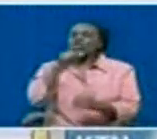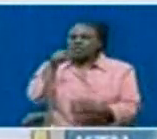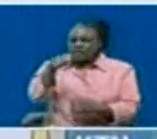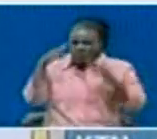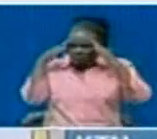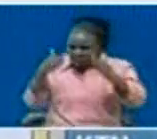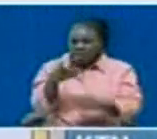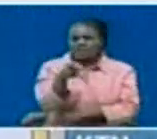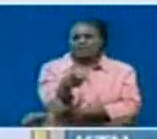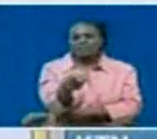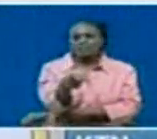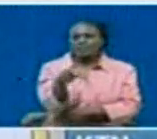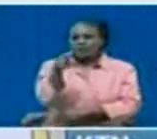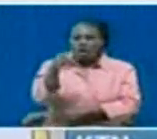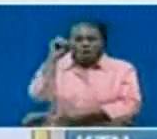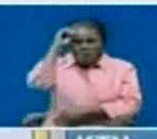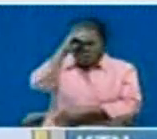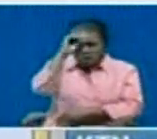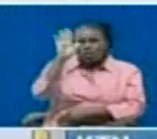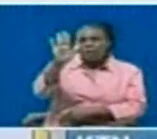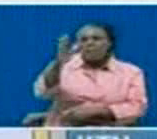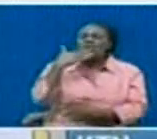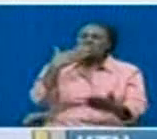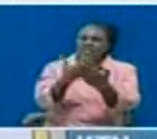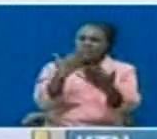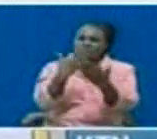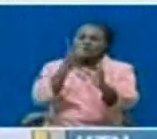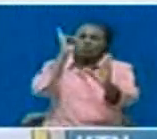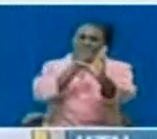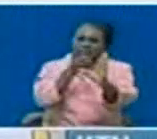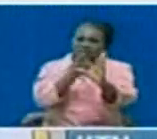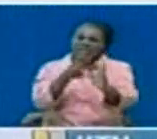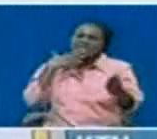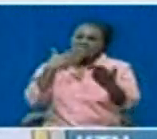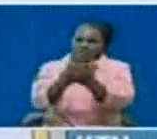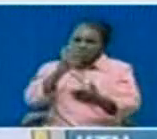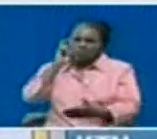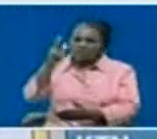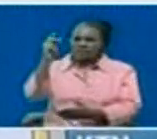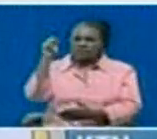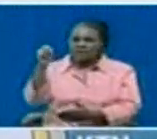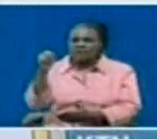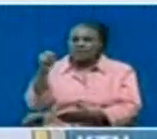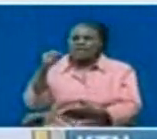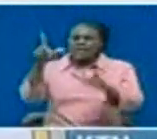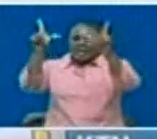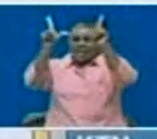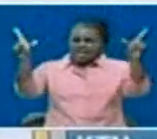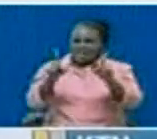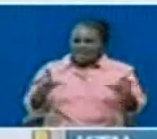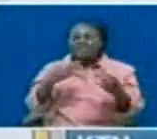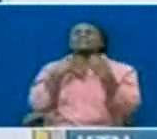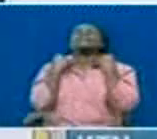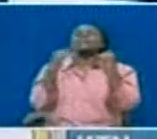should focus on. Those are your opinions. Thank you for participating. Thank you so much for watching KTN Prime. We are done. I'm Linda Ogutu.